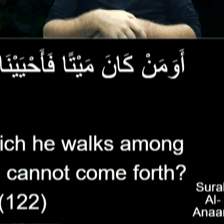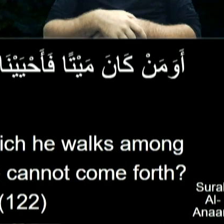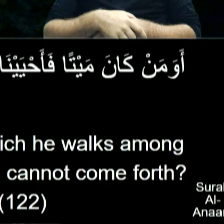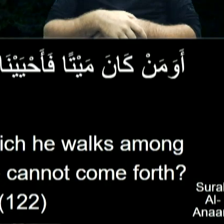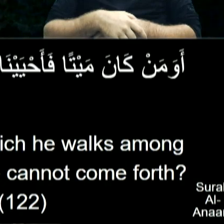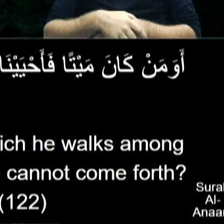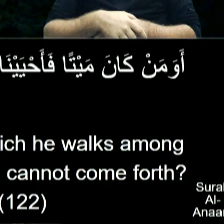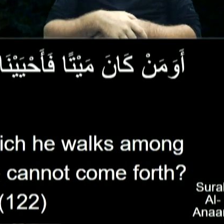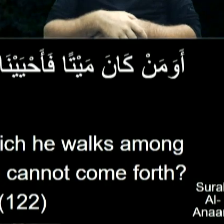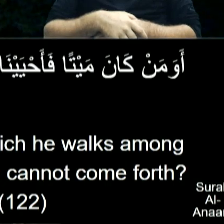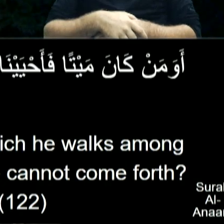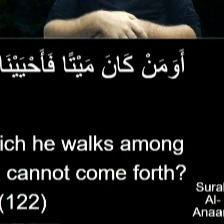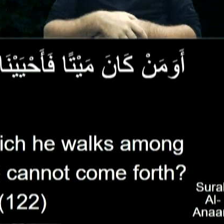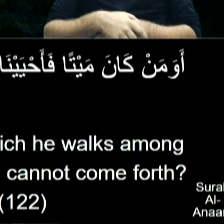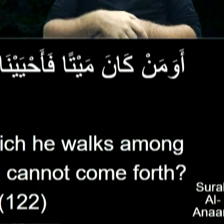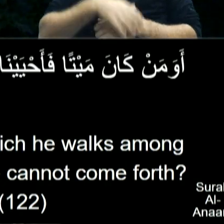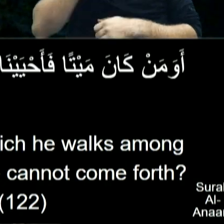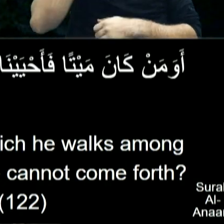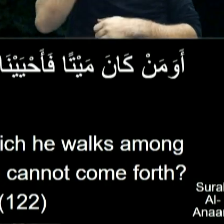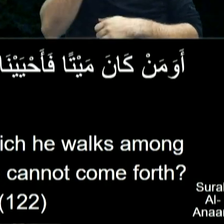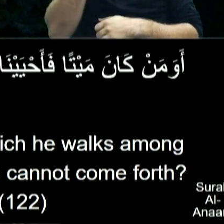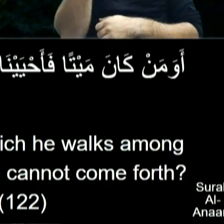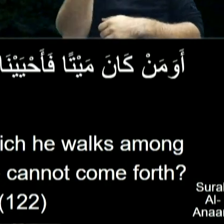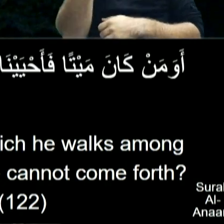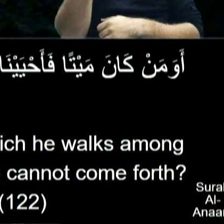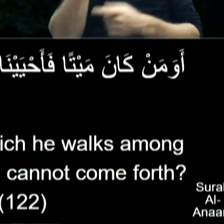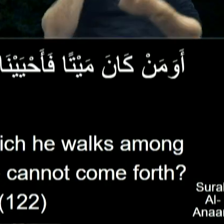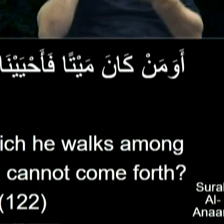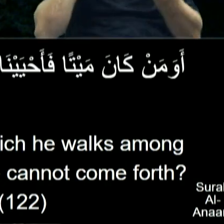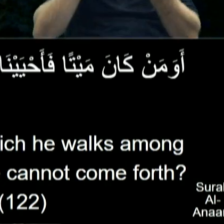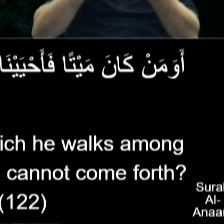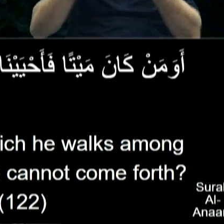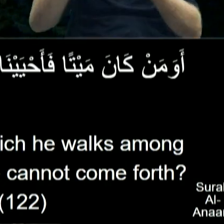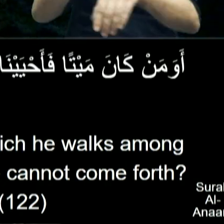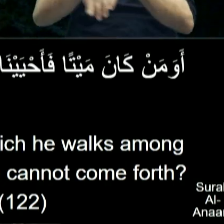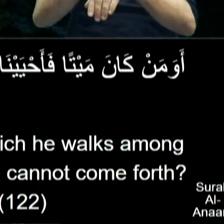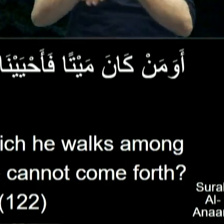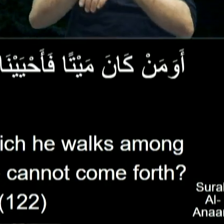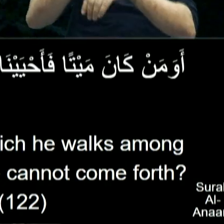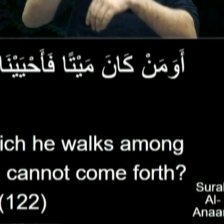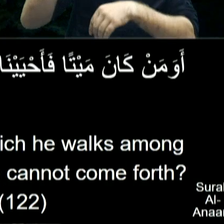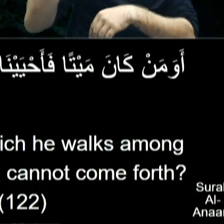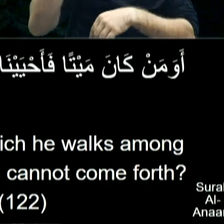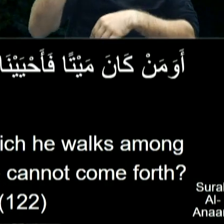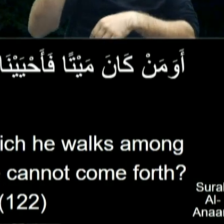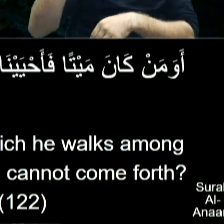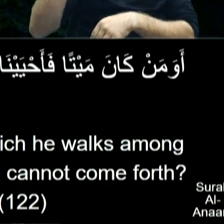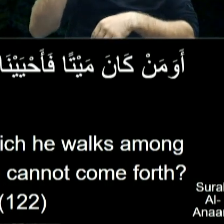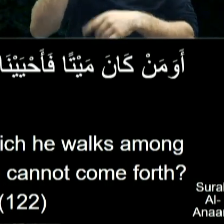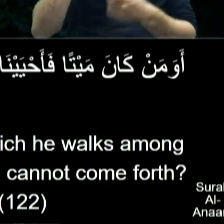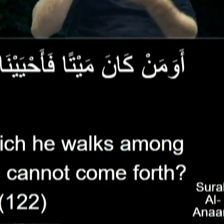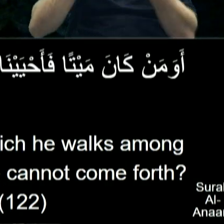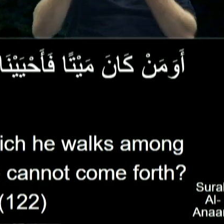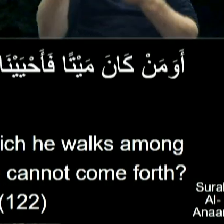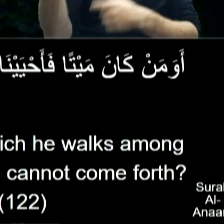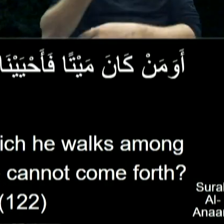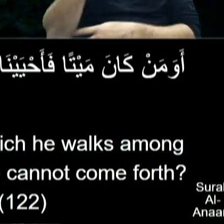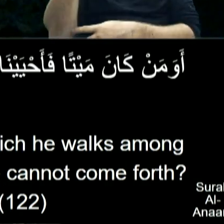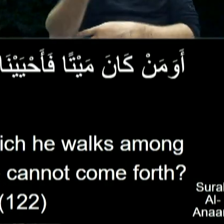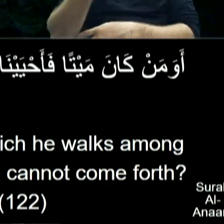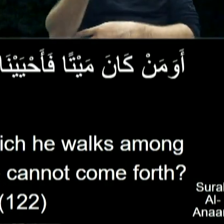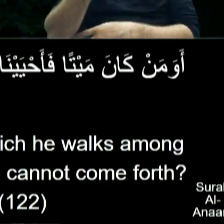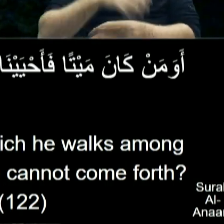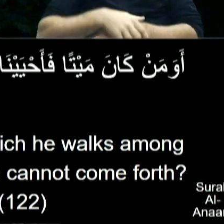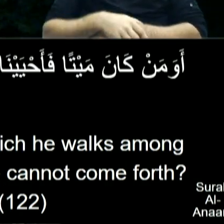And from tomorrow being Saturday until the day of until the night of Ashura, meaning until Wednesday, we'll